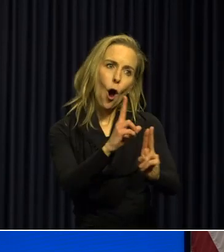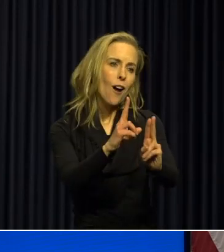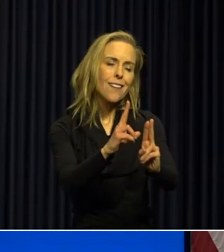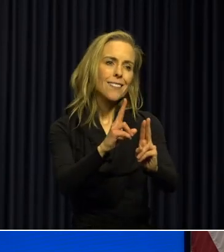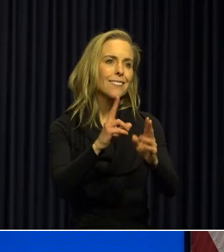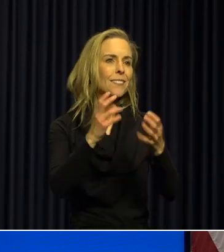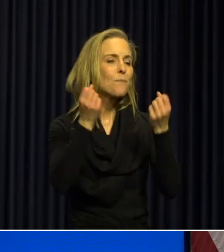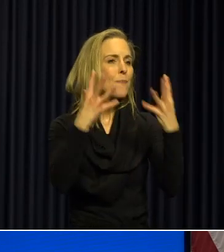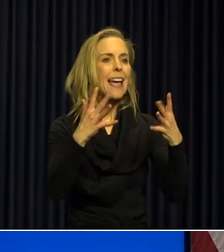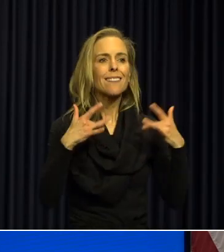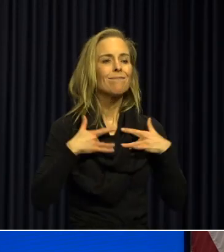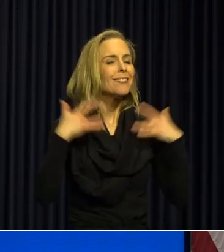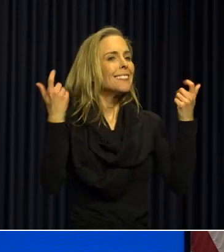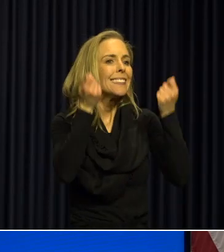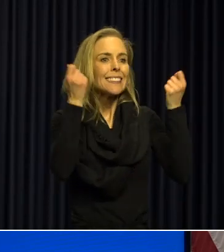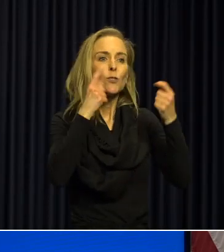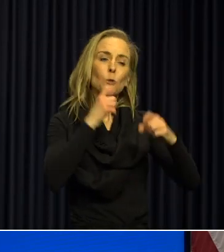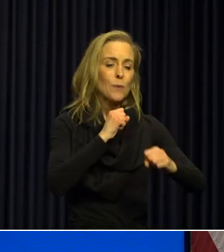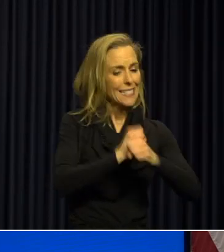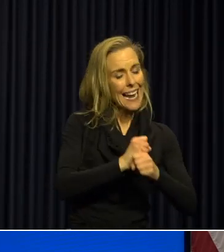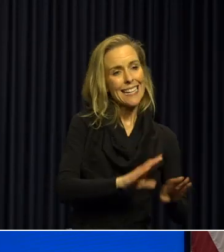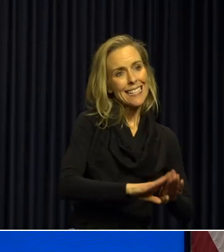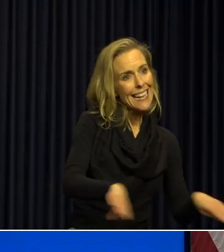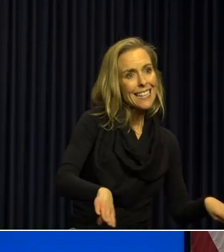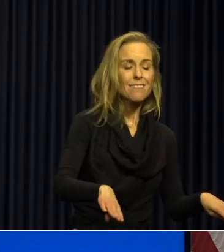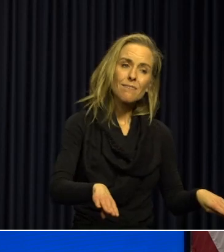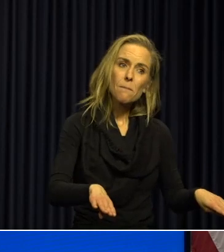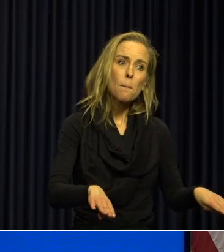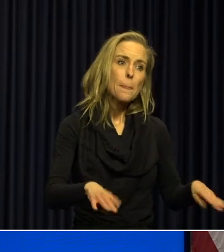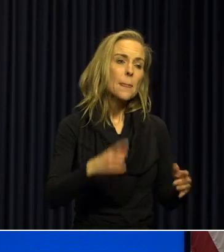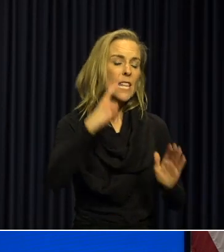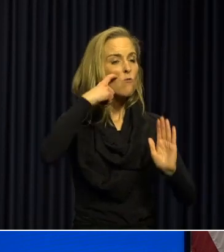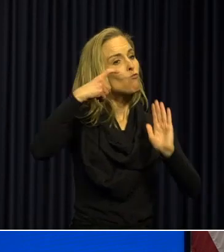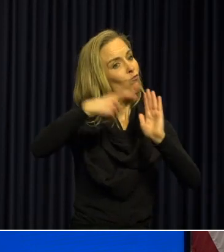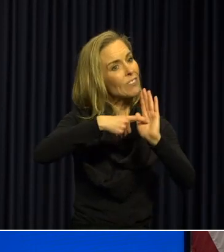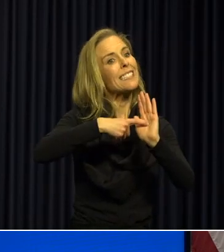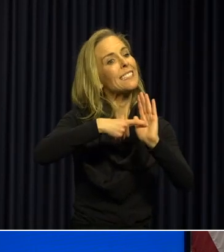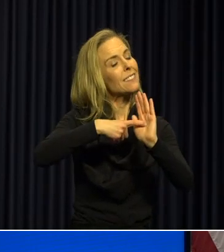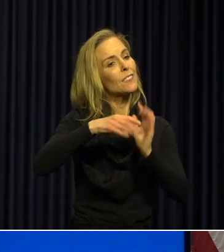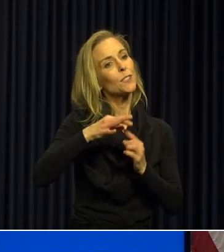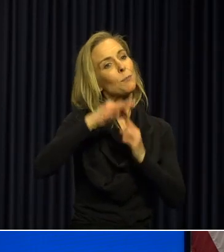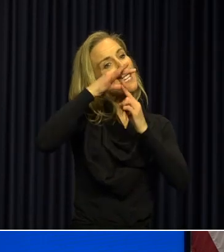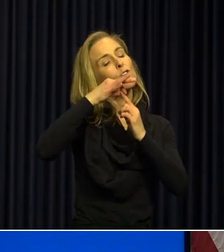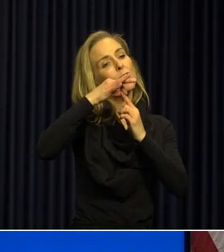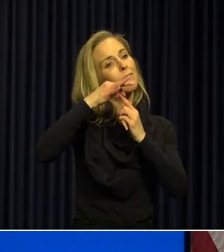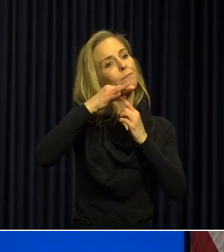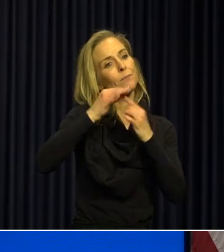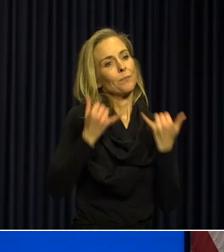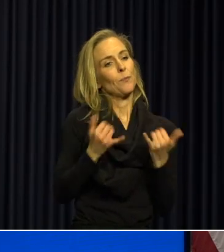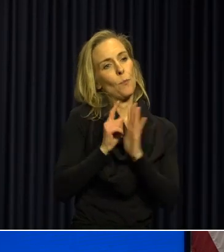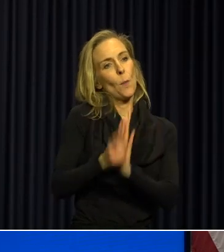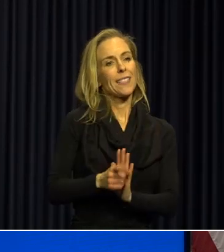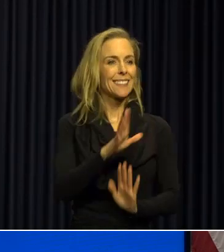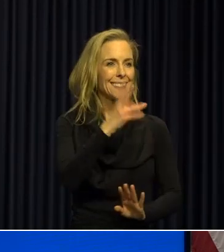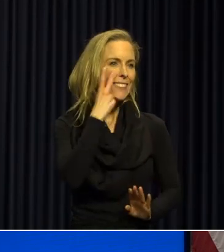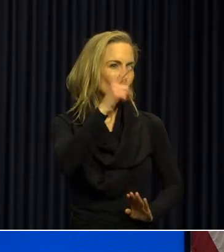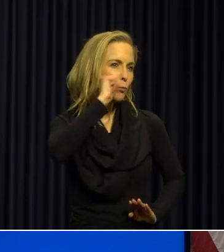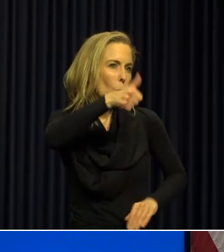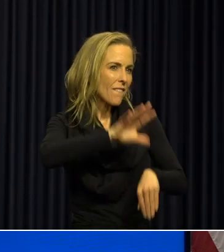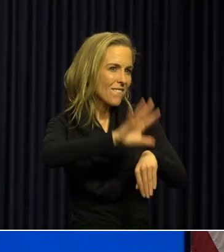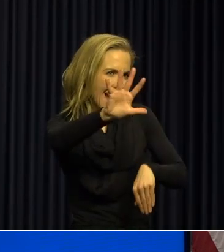these things that protect our kids and recognize their very special moments. See you tomorrow at 5.